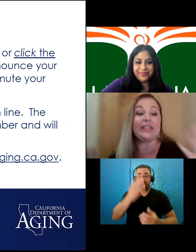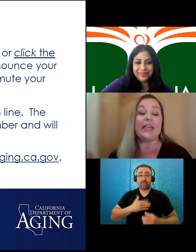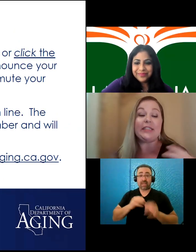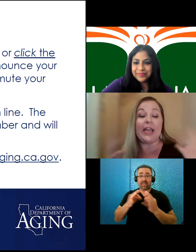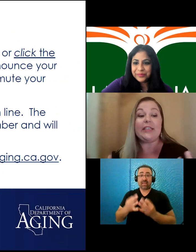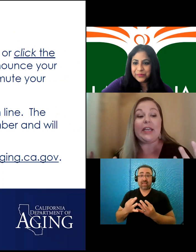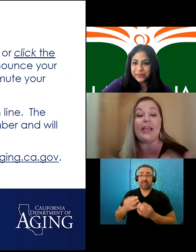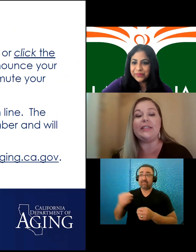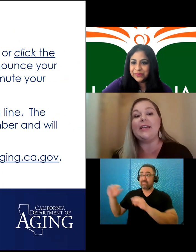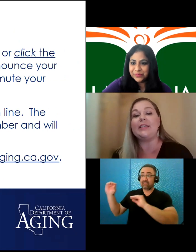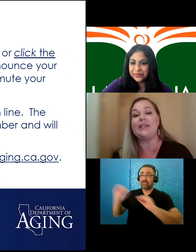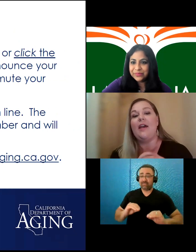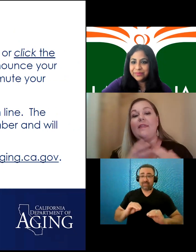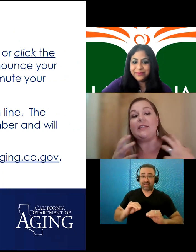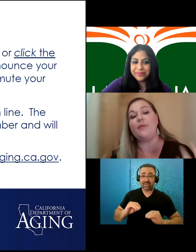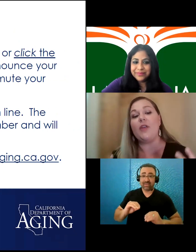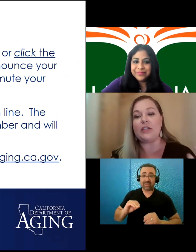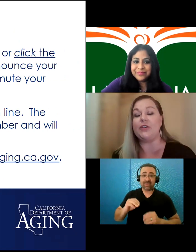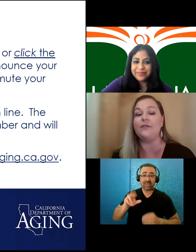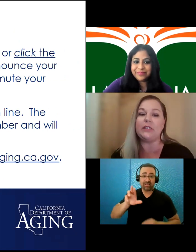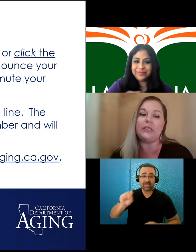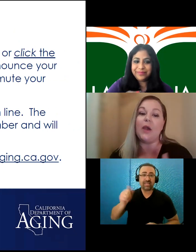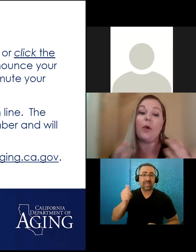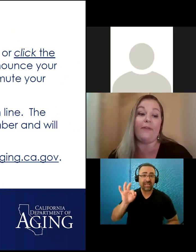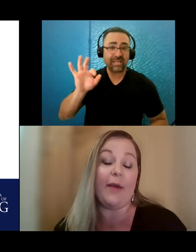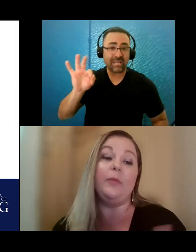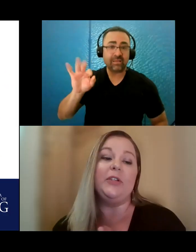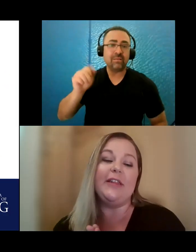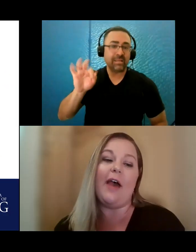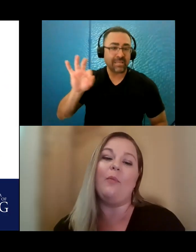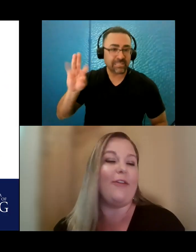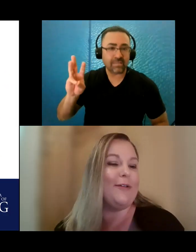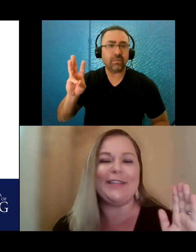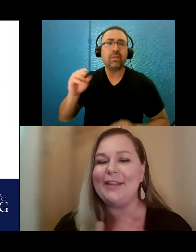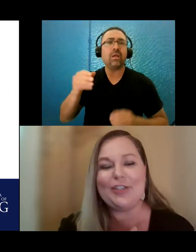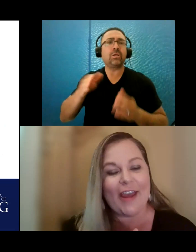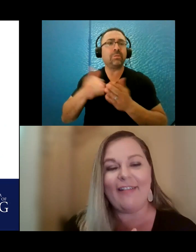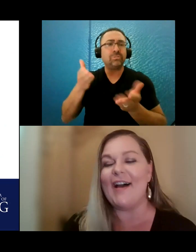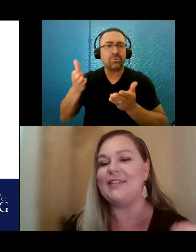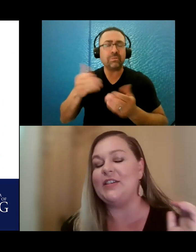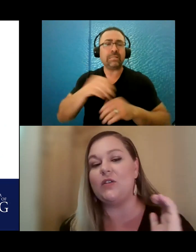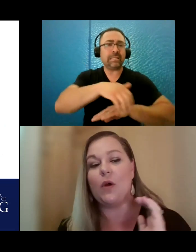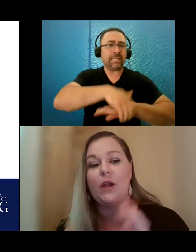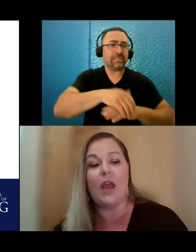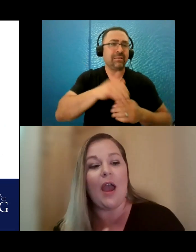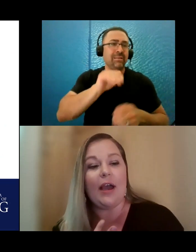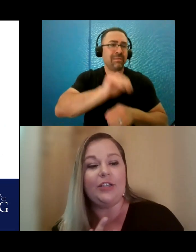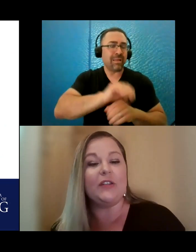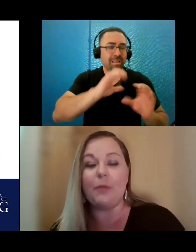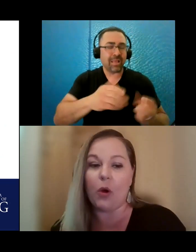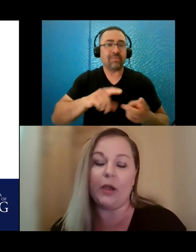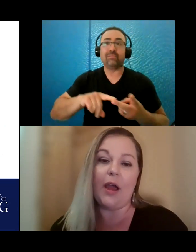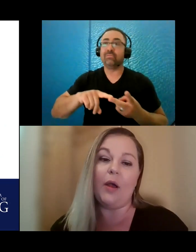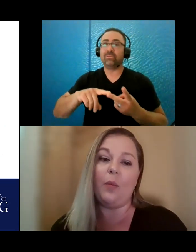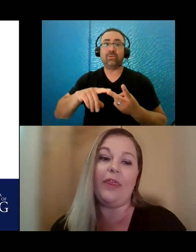the United States in 1996, these community services that were available to them, whether it was English night classes or